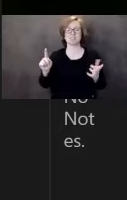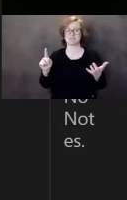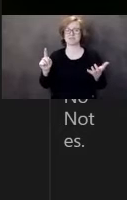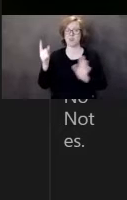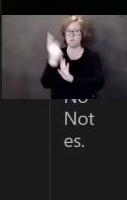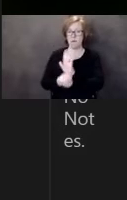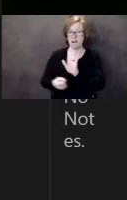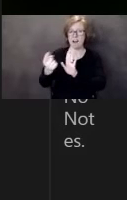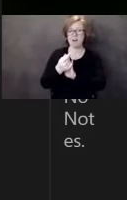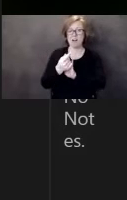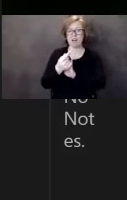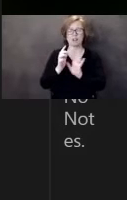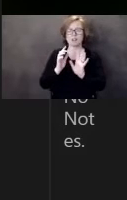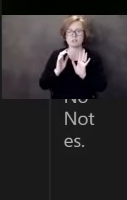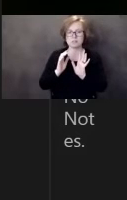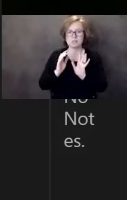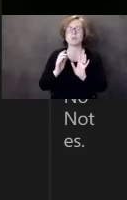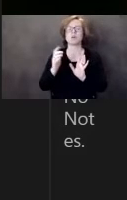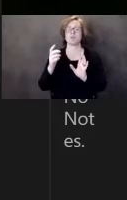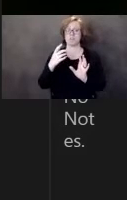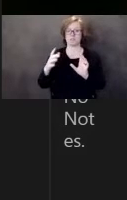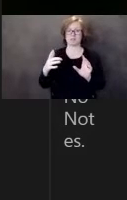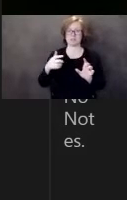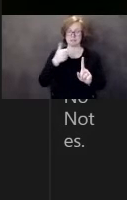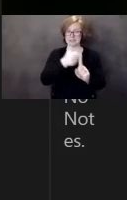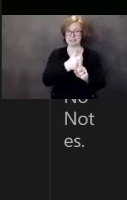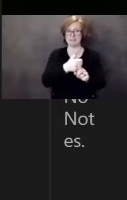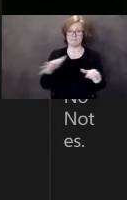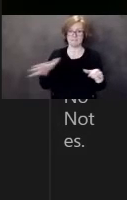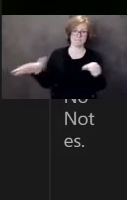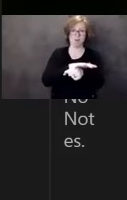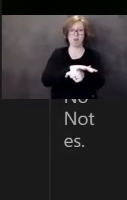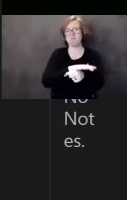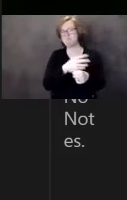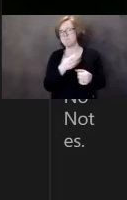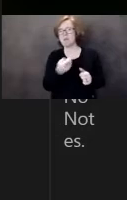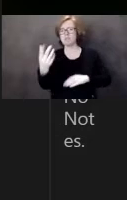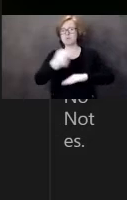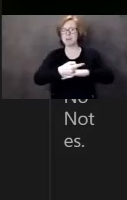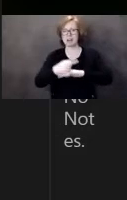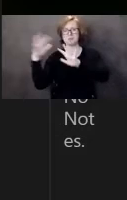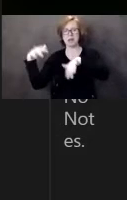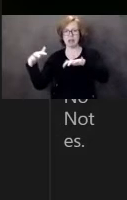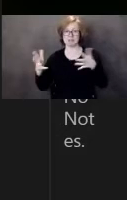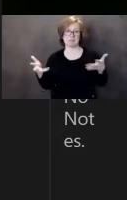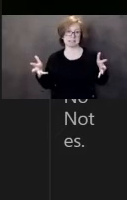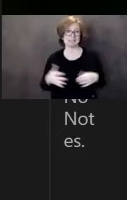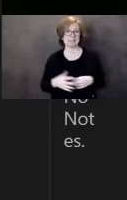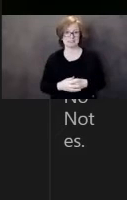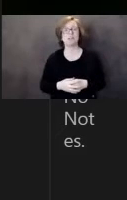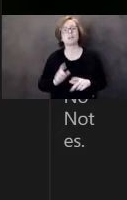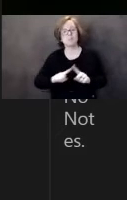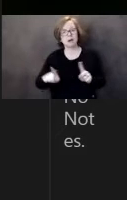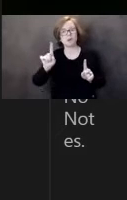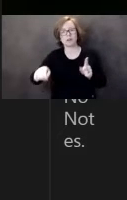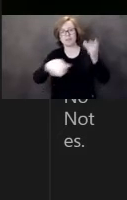is remarkable. But you're going to need diversion. So this actually comes across, that's right here, goes into this tank. But when it's